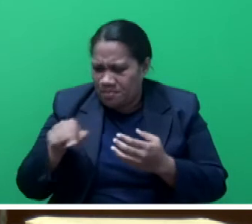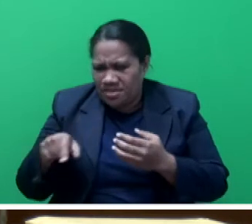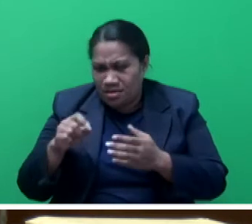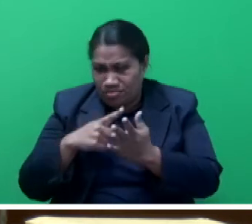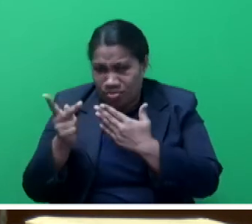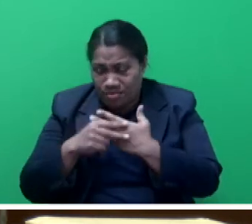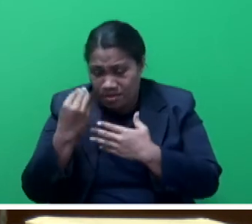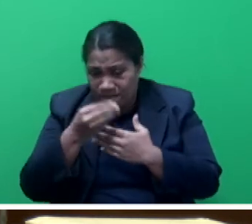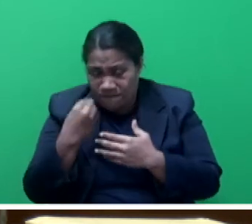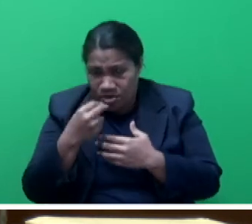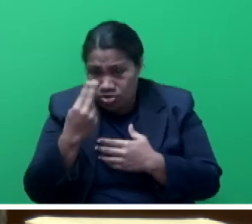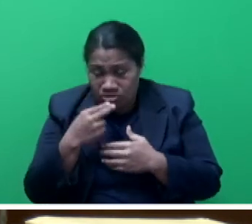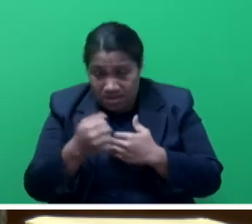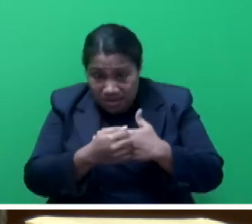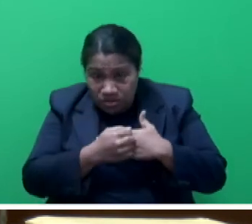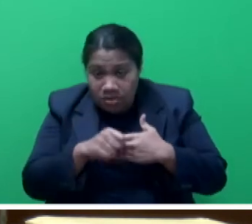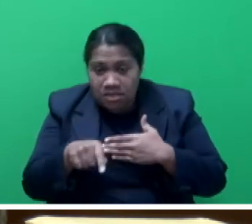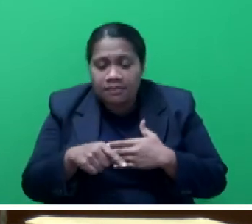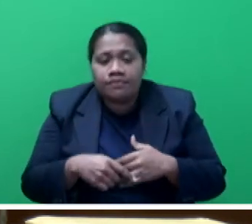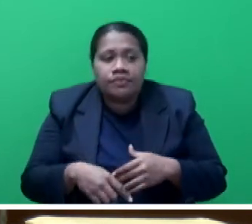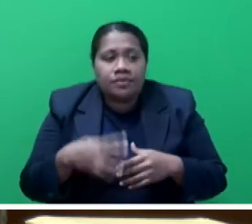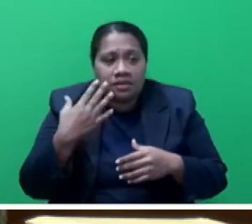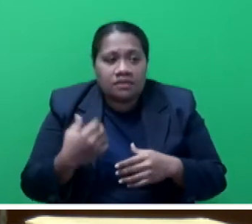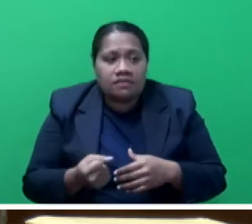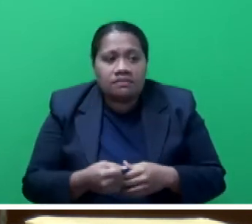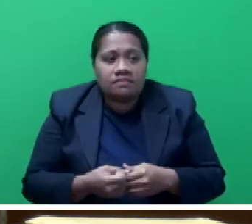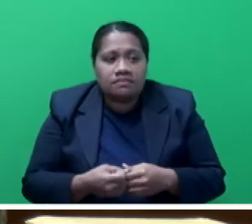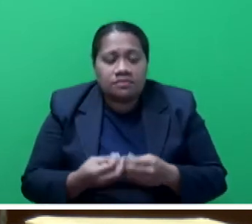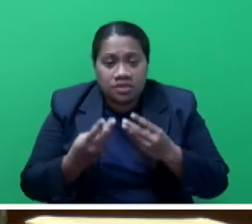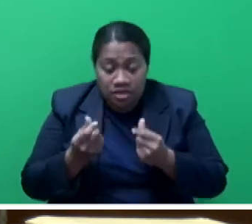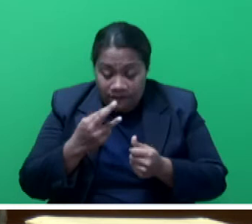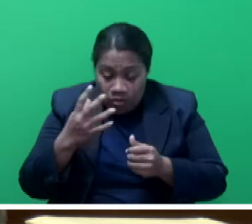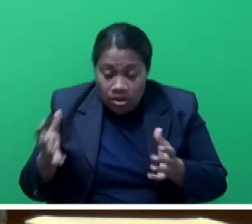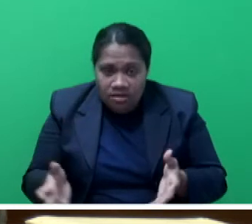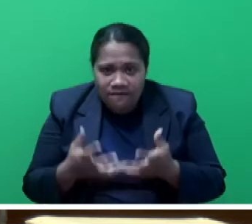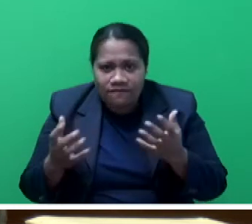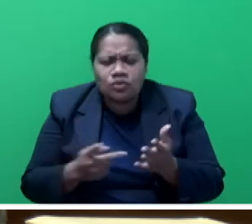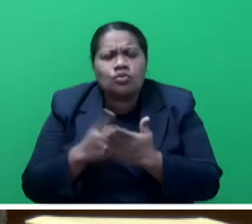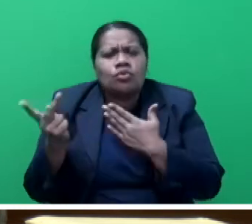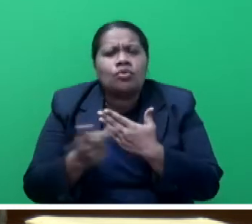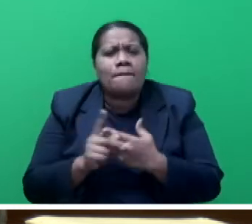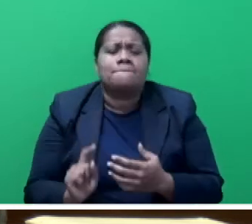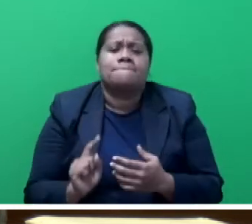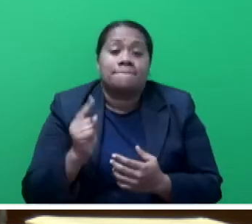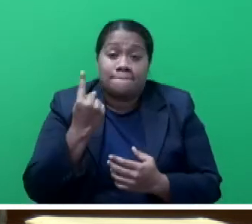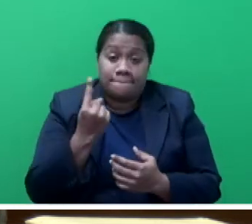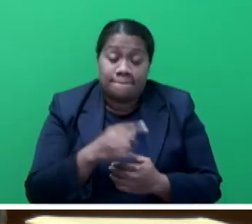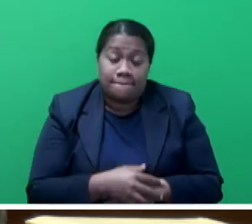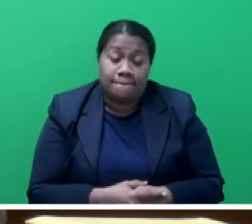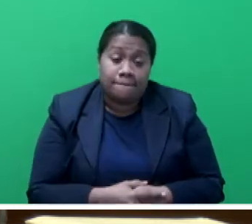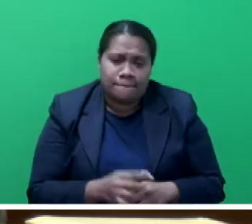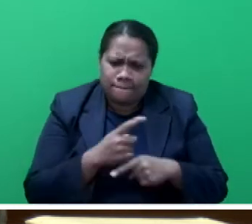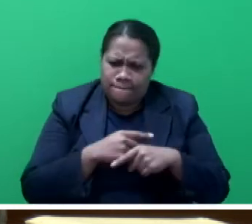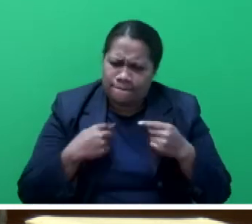nutritional security, launched this Cash for Cultivation program, Mr. Speaker. In the first round, Mr. Speaker, we're looking